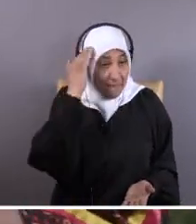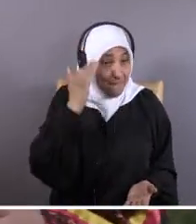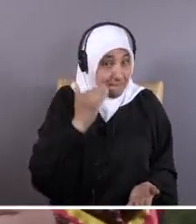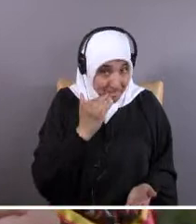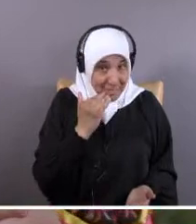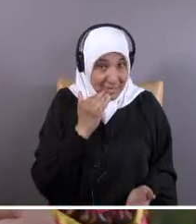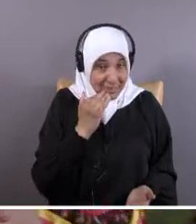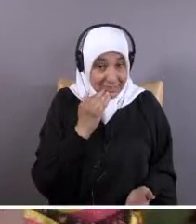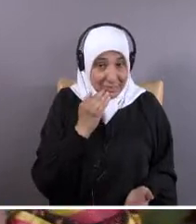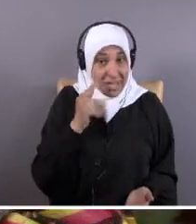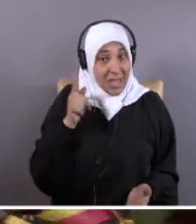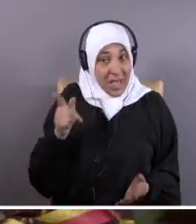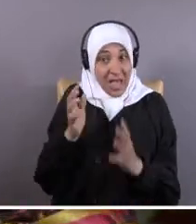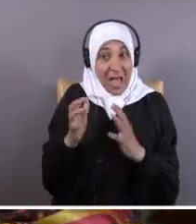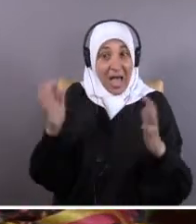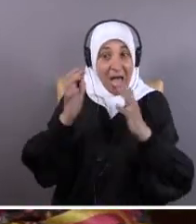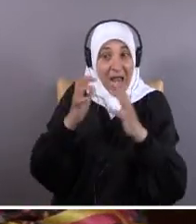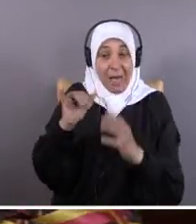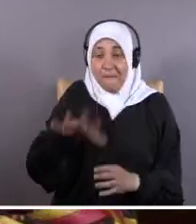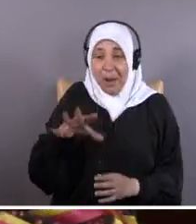is a Mohawk.